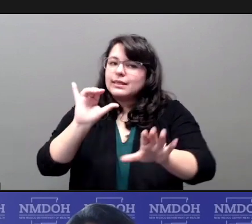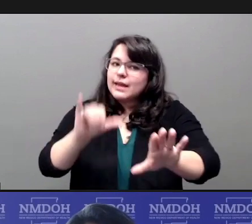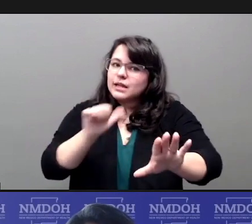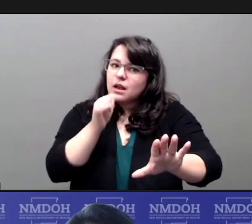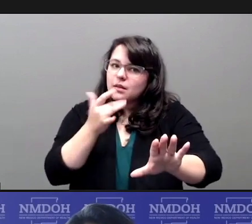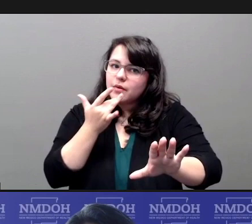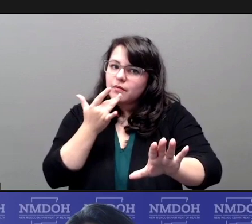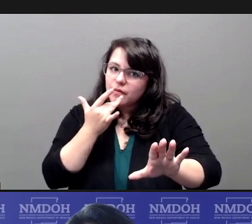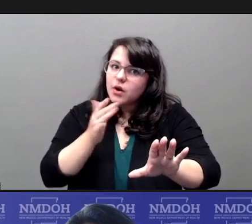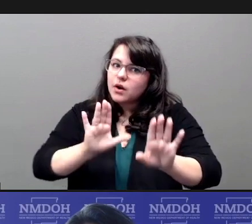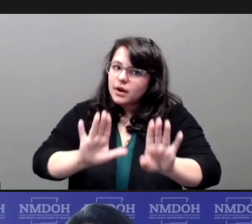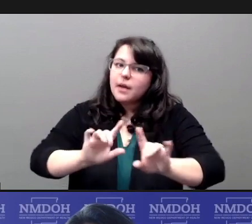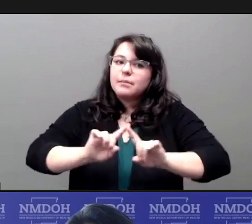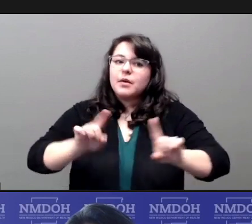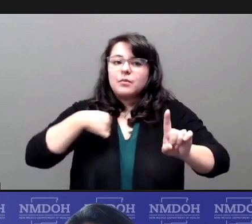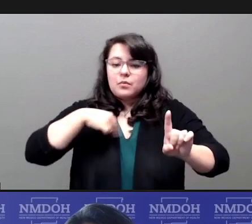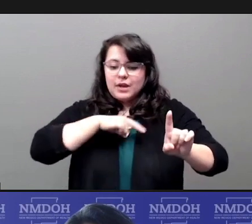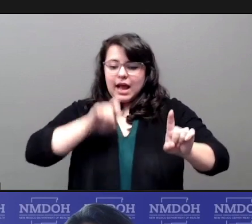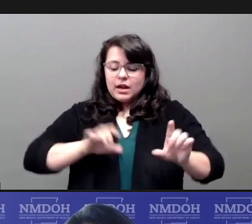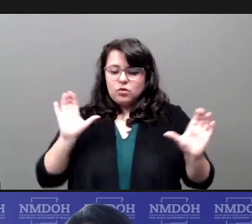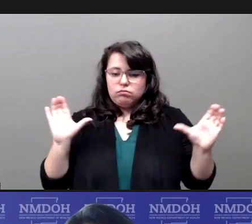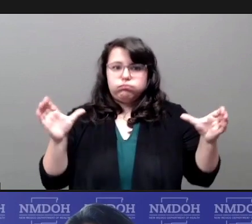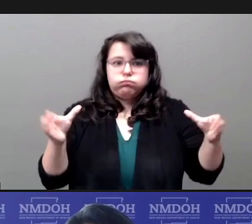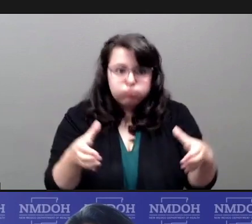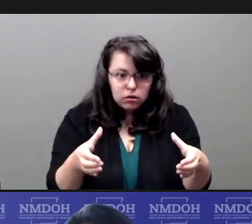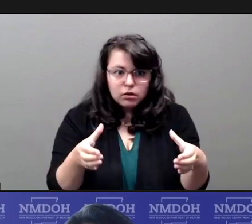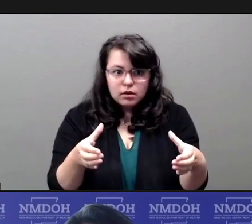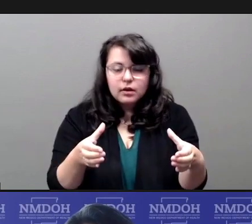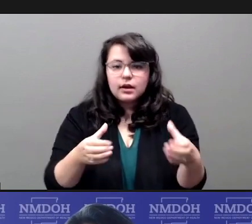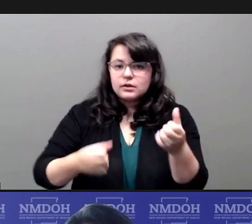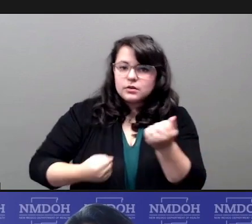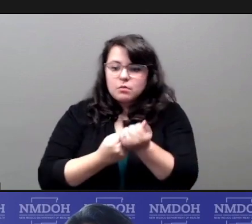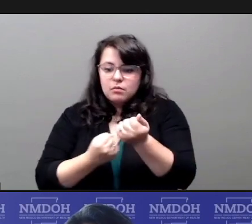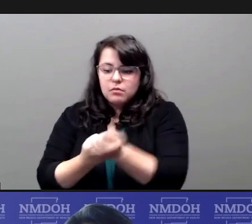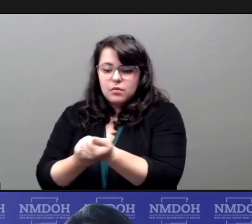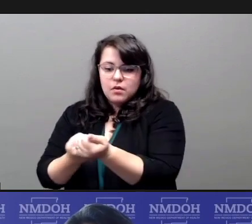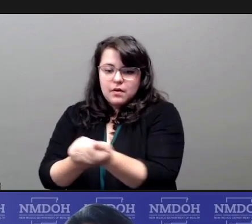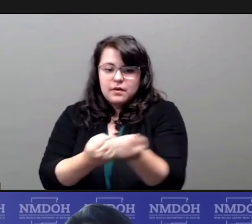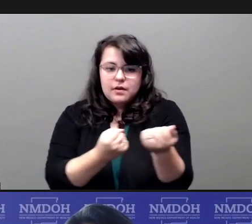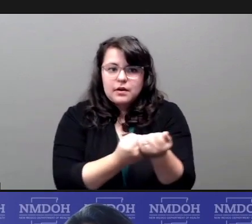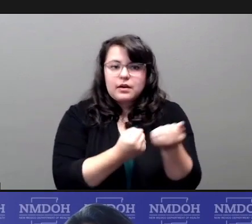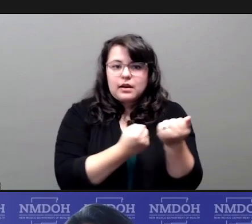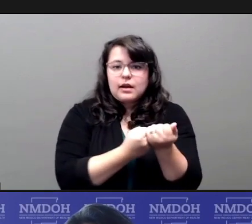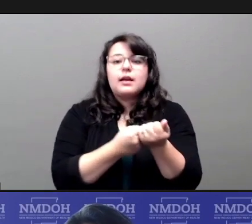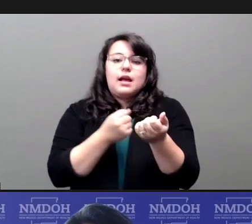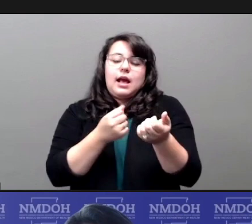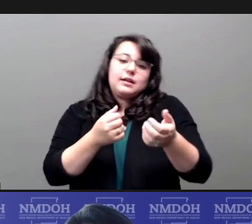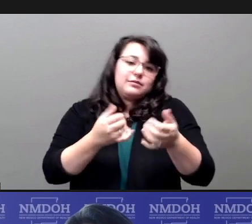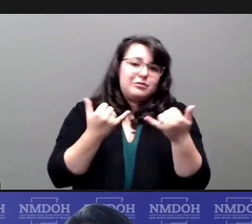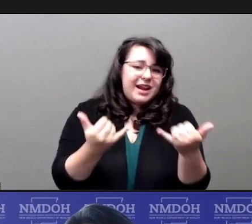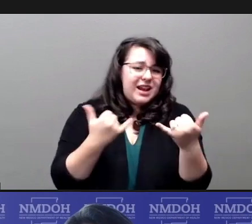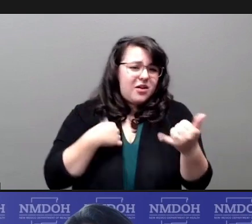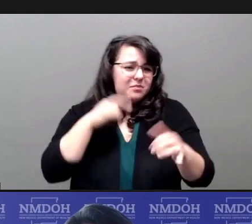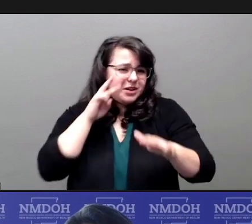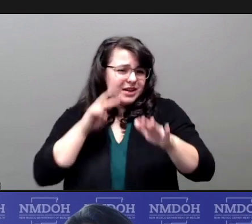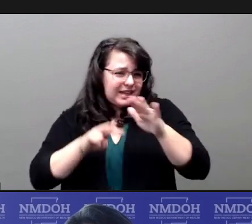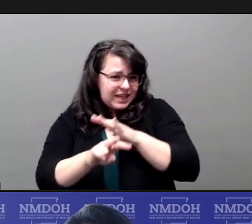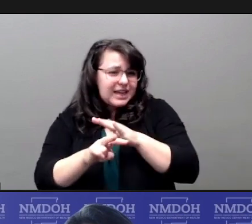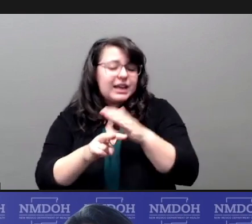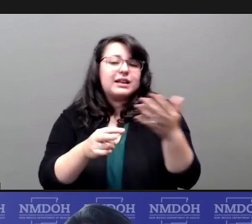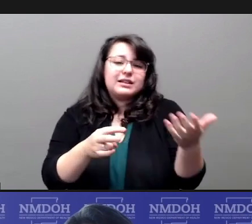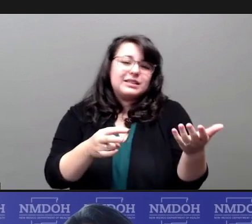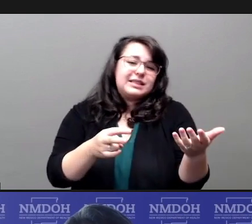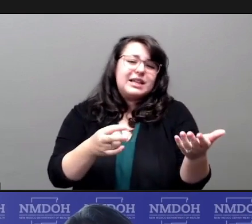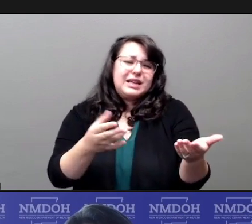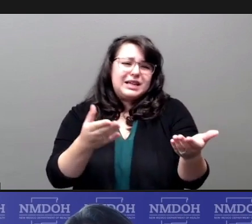we have had to come together to consolidate particularly pediatric resources right now. And I'm predicting it will happen with adults in